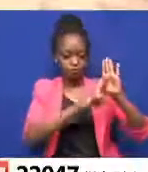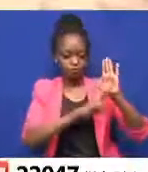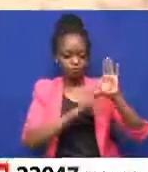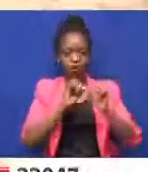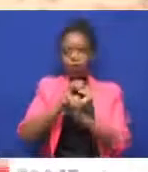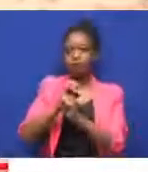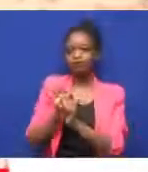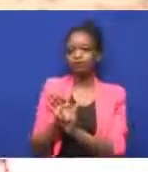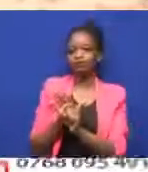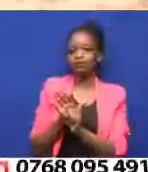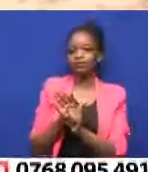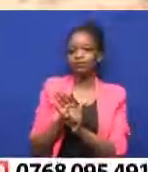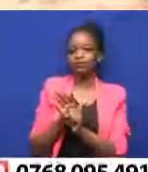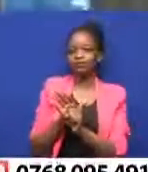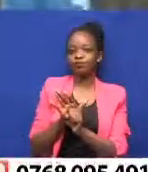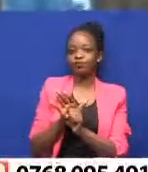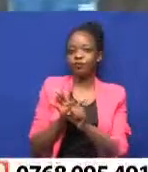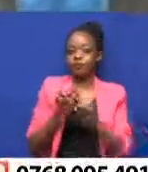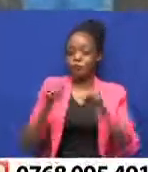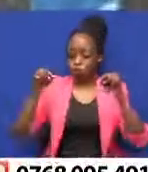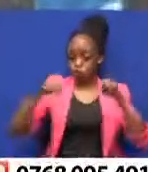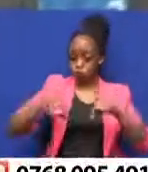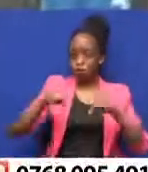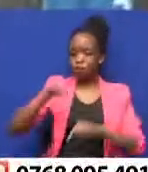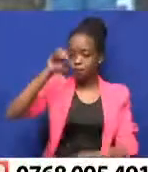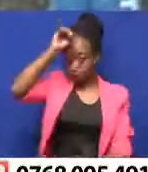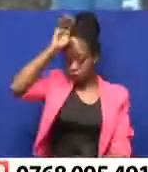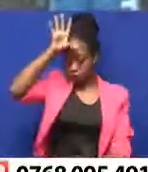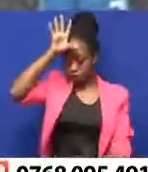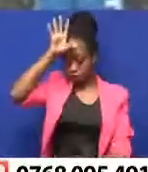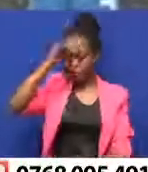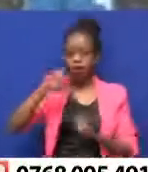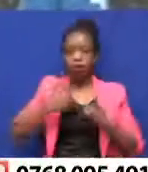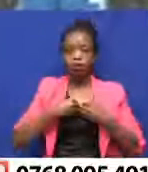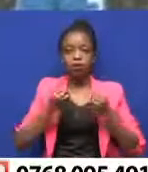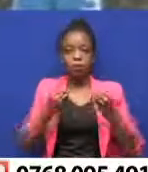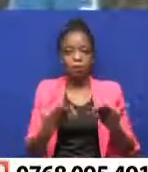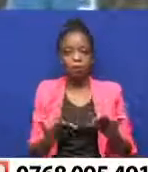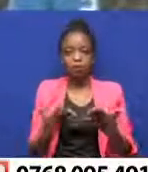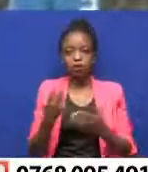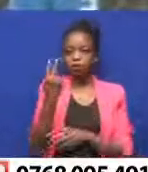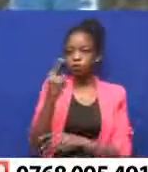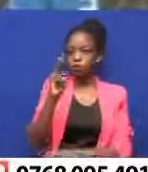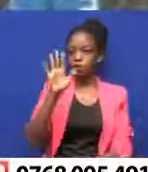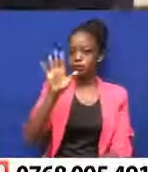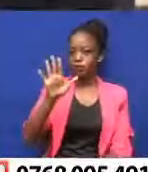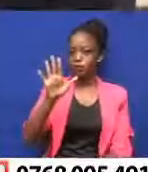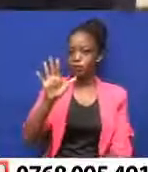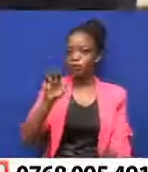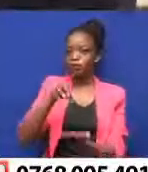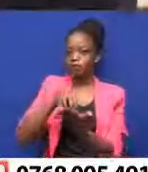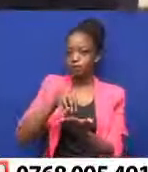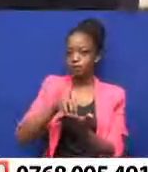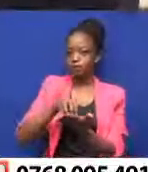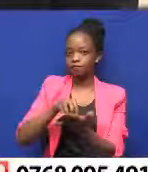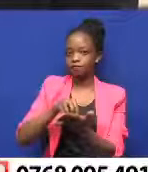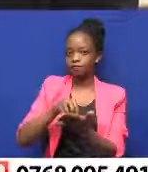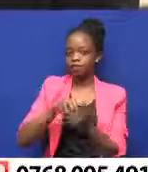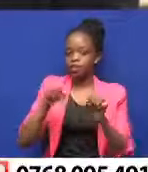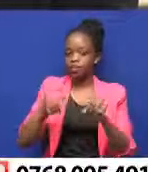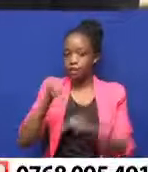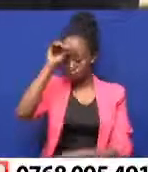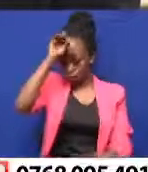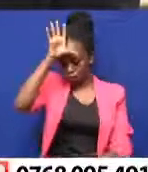set guidelines? Just today, Kiambu County recorded a total of 25 cases. This is as